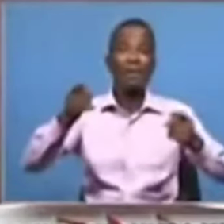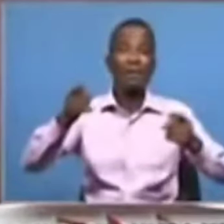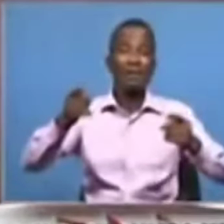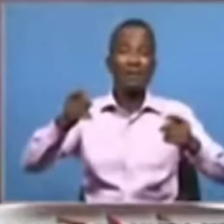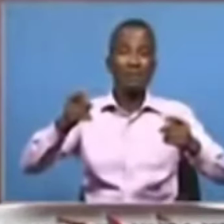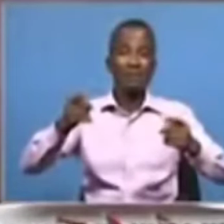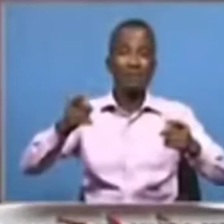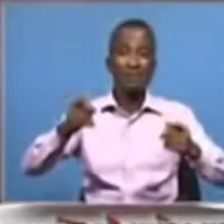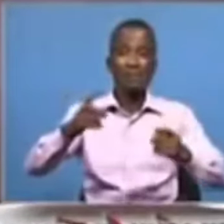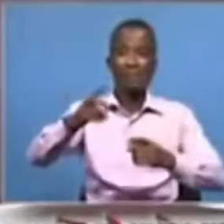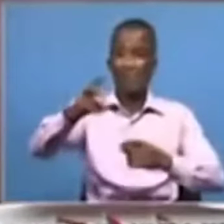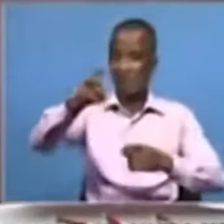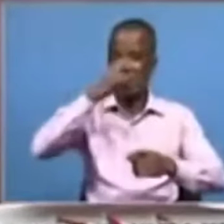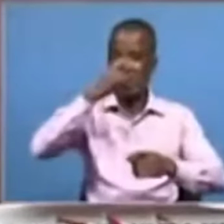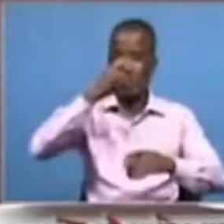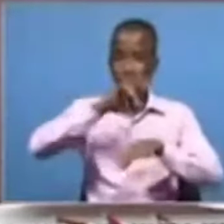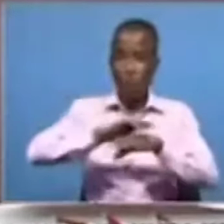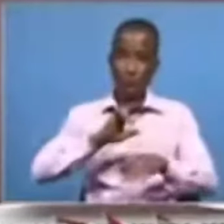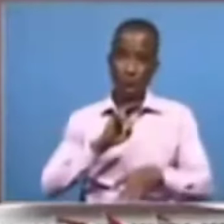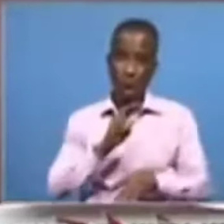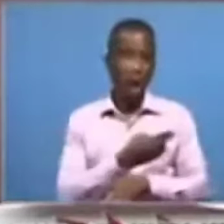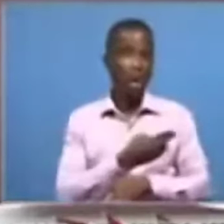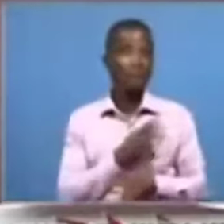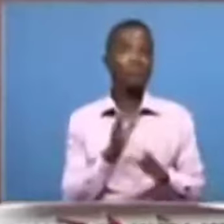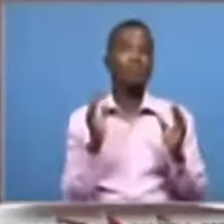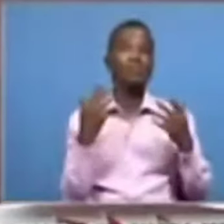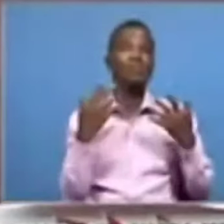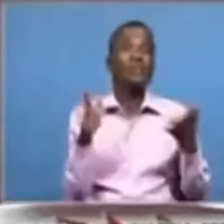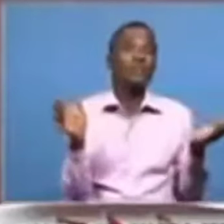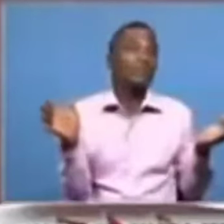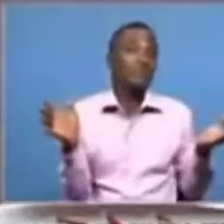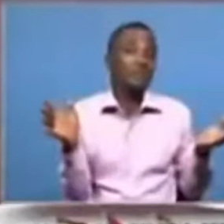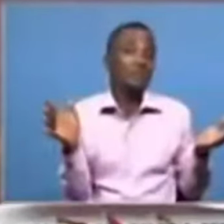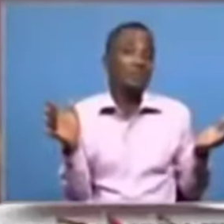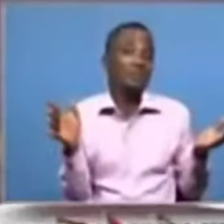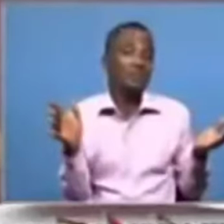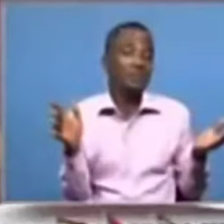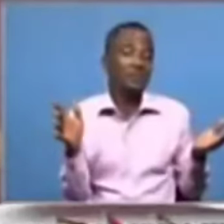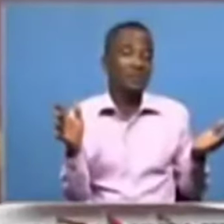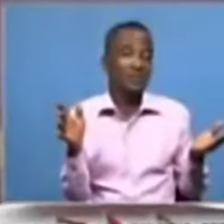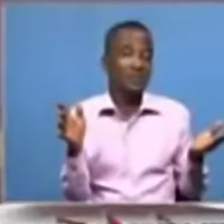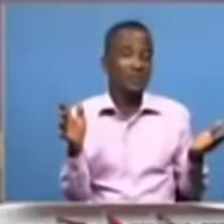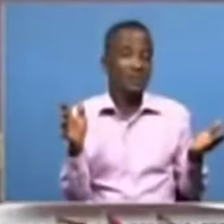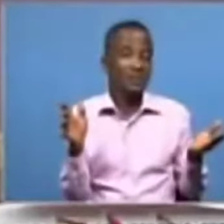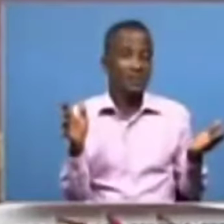for the petitioner. My lords,